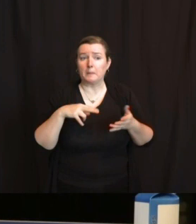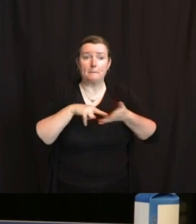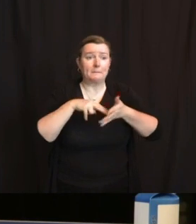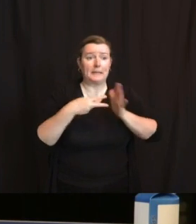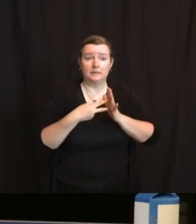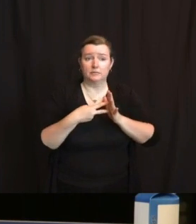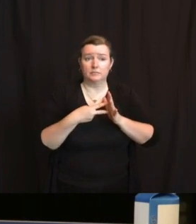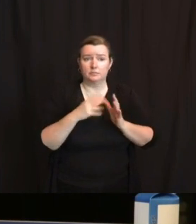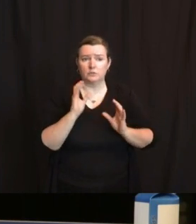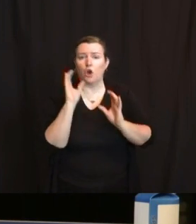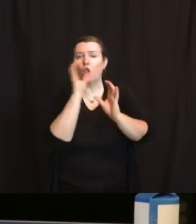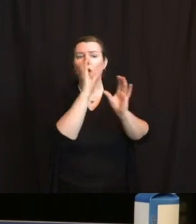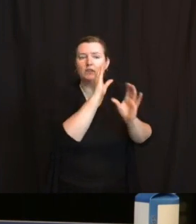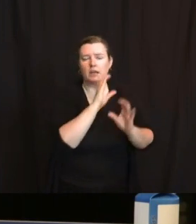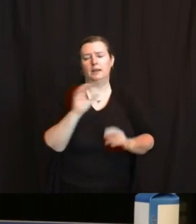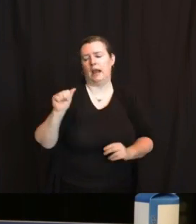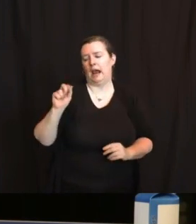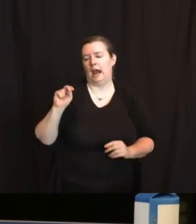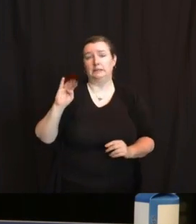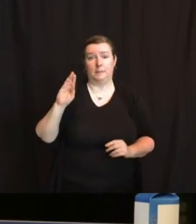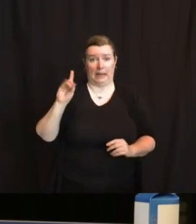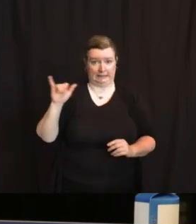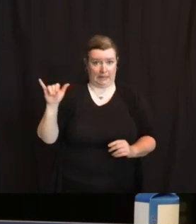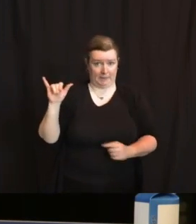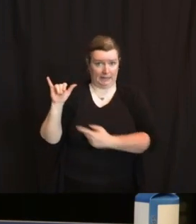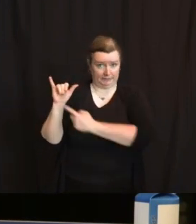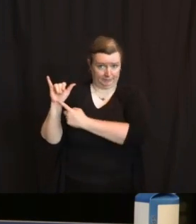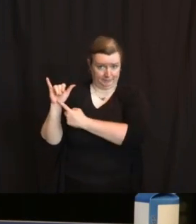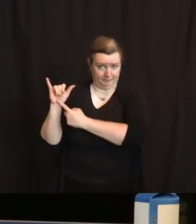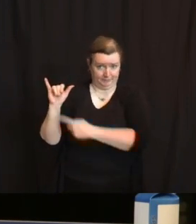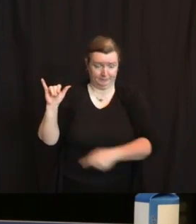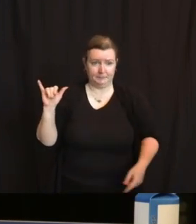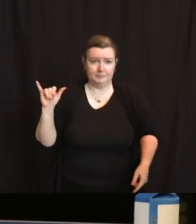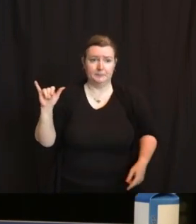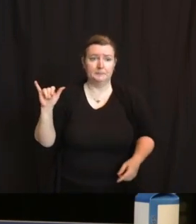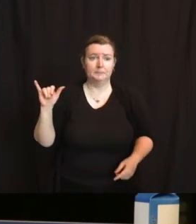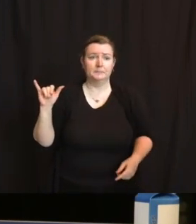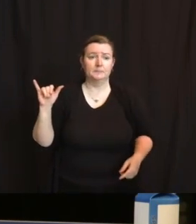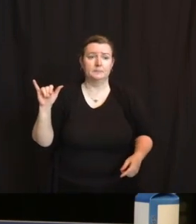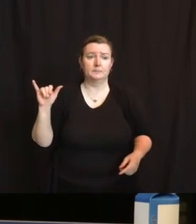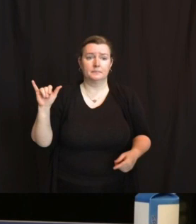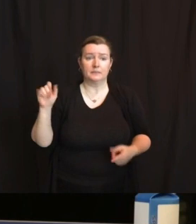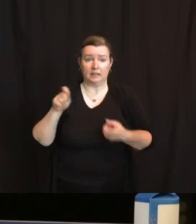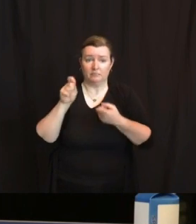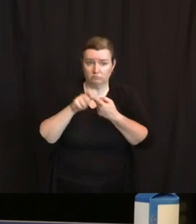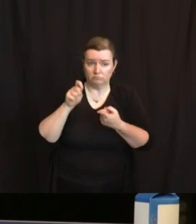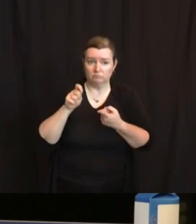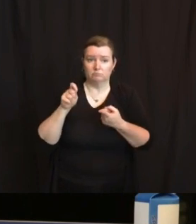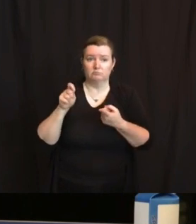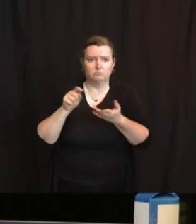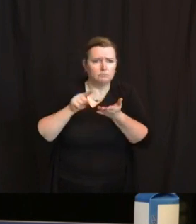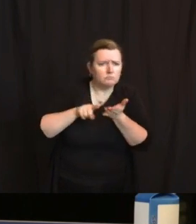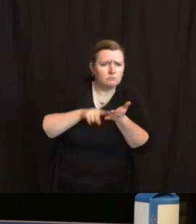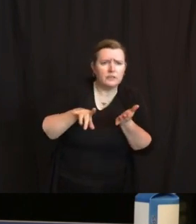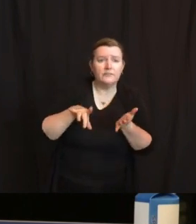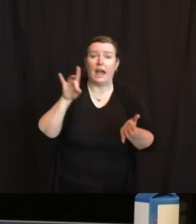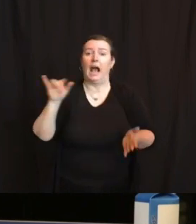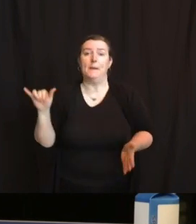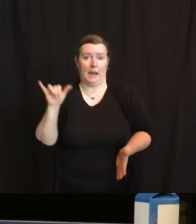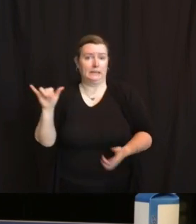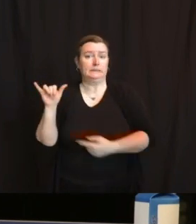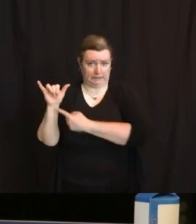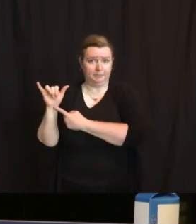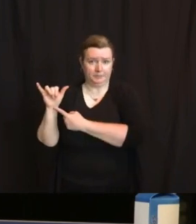such as COVID, you should begin producing antibodies which show up in your serum, which is what a serology is. And there are different antibodies that it can be looking